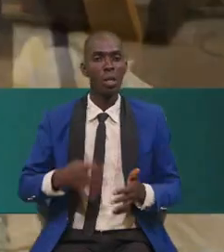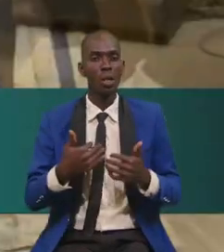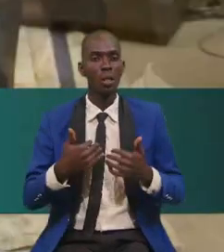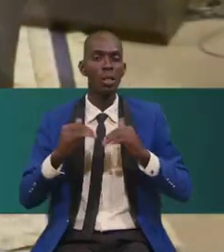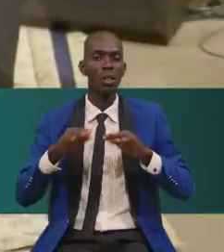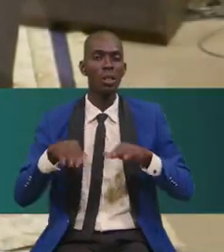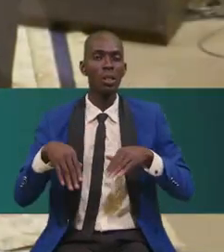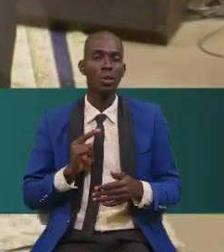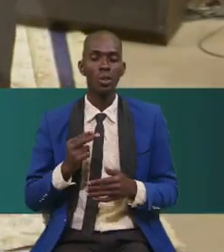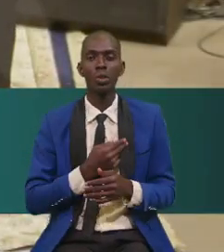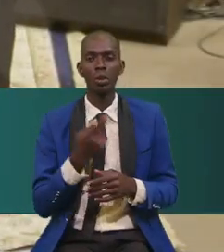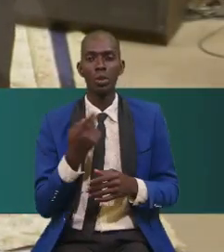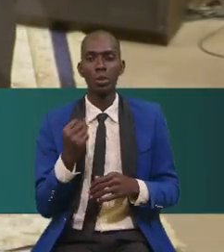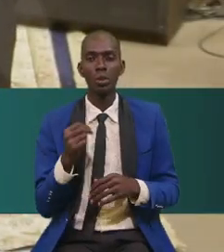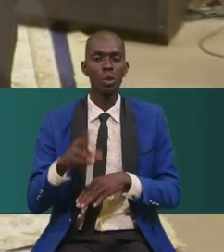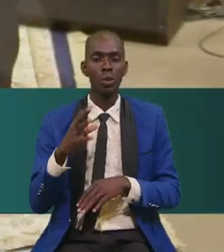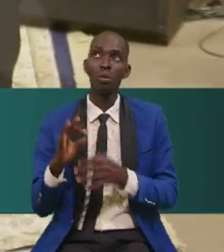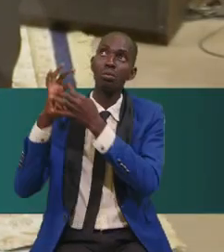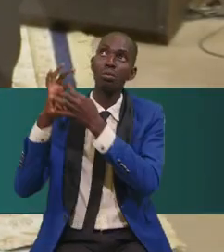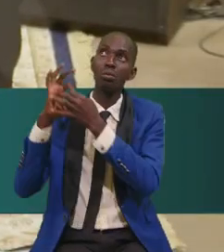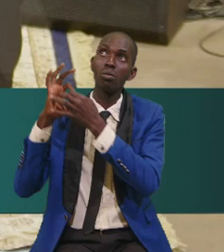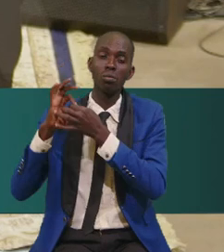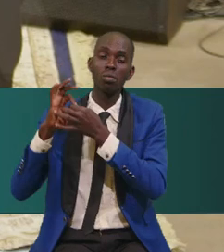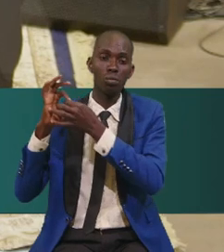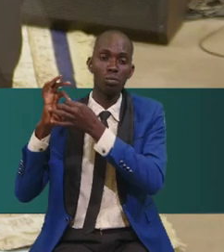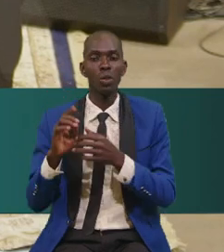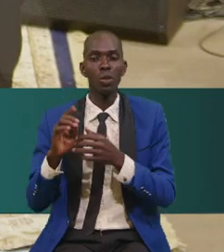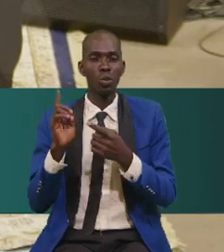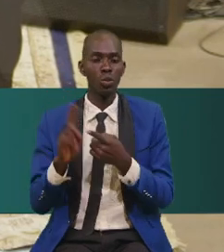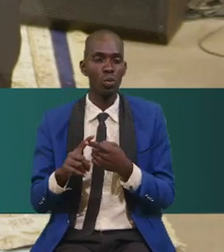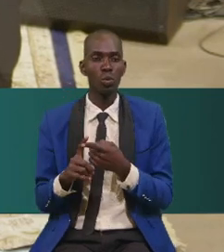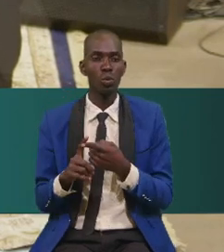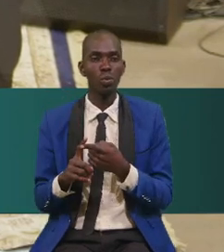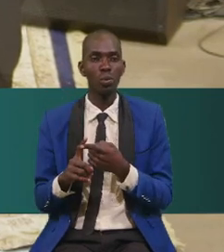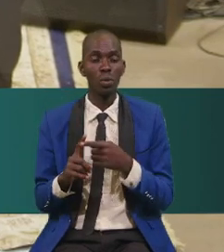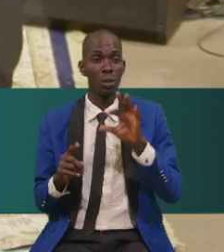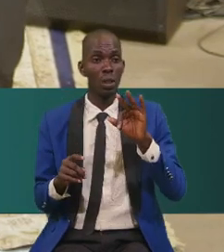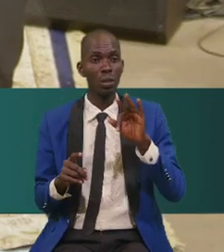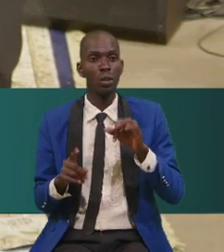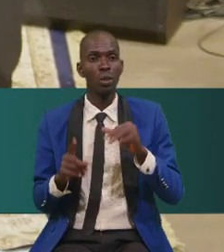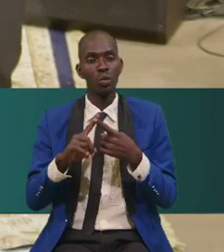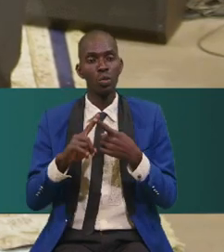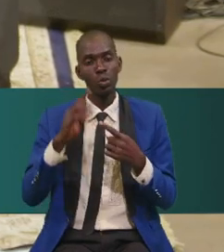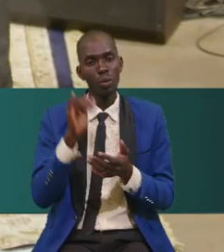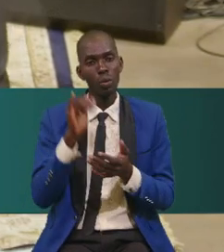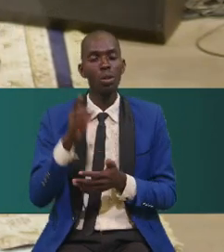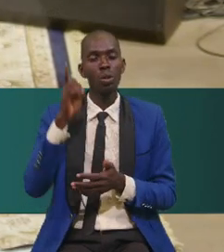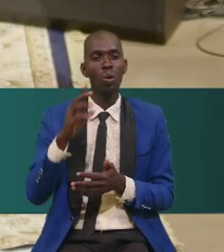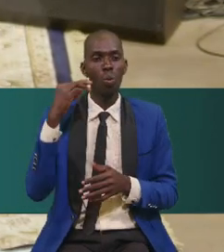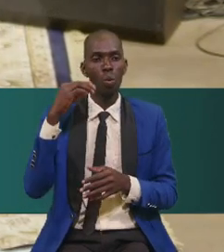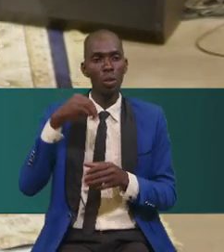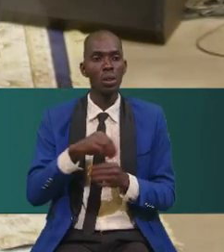reconciliation, verse 19, to which that God was in Christ reconciling the world unto himself,